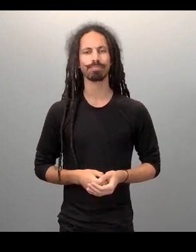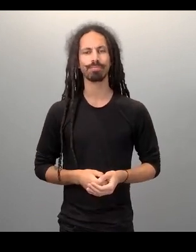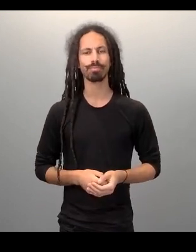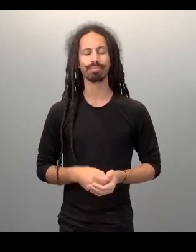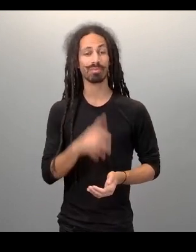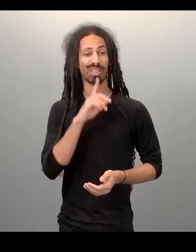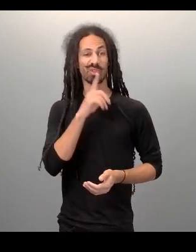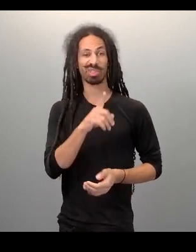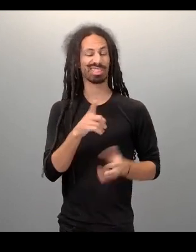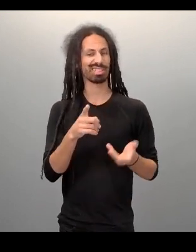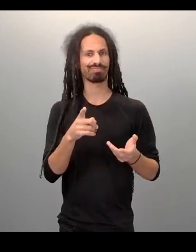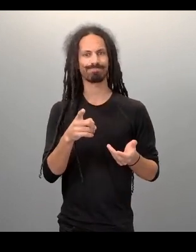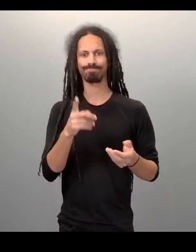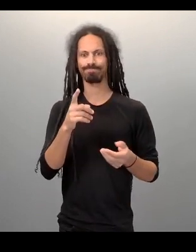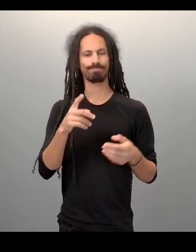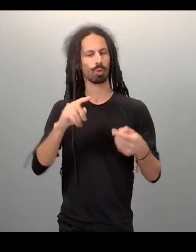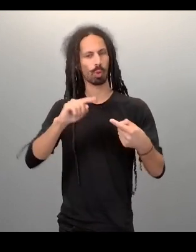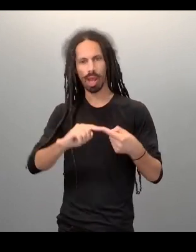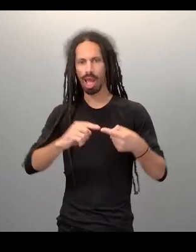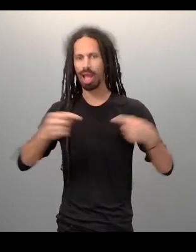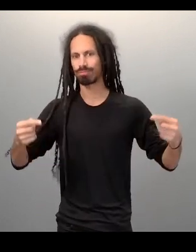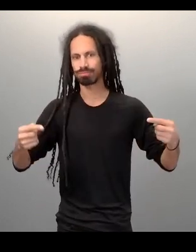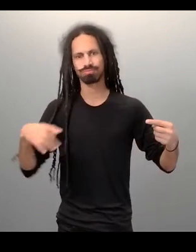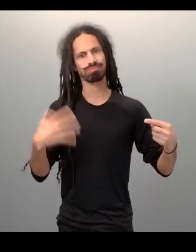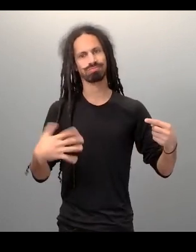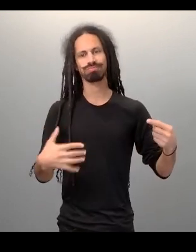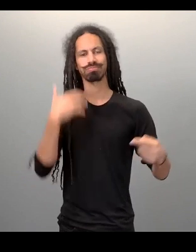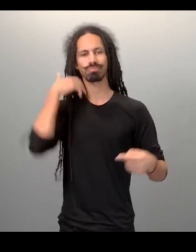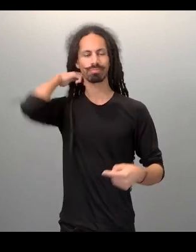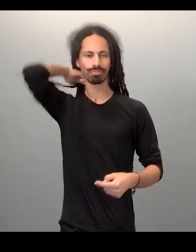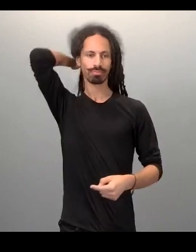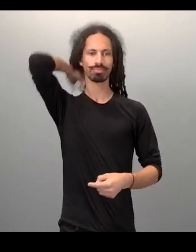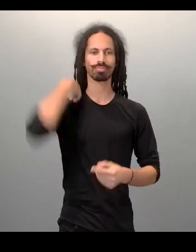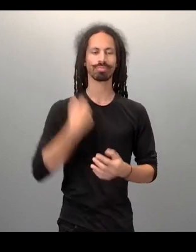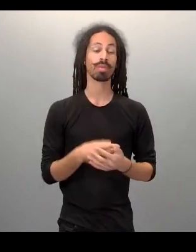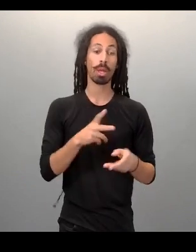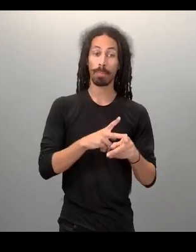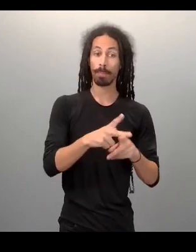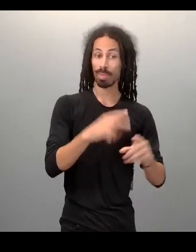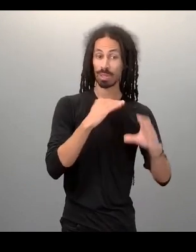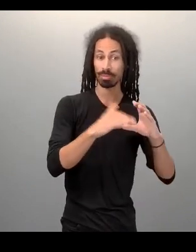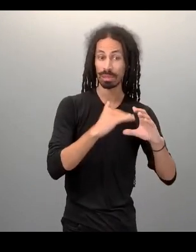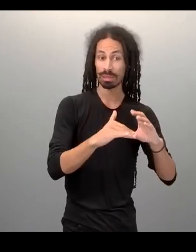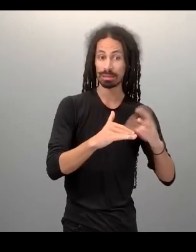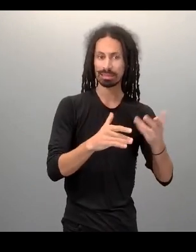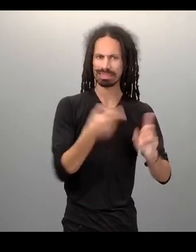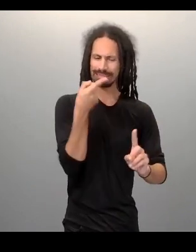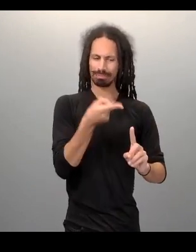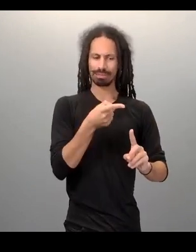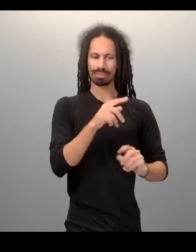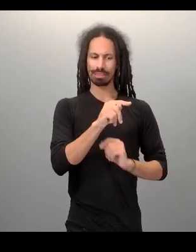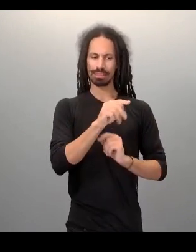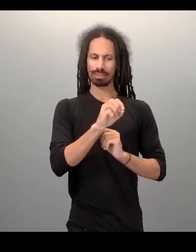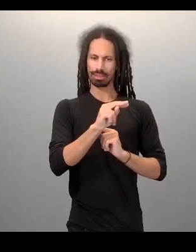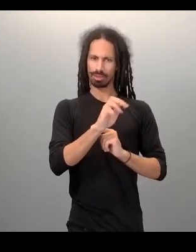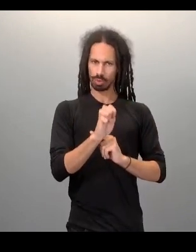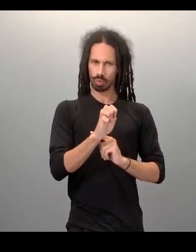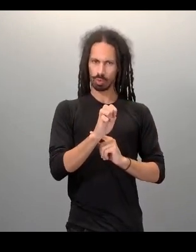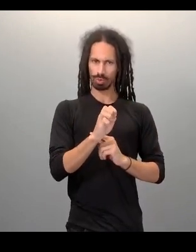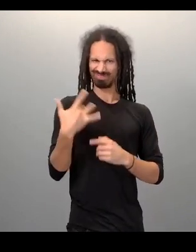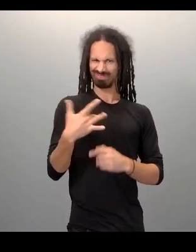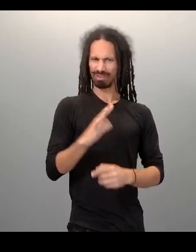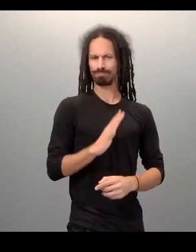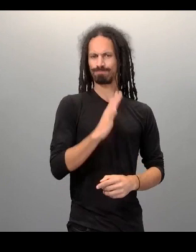complete opposites. So a professional email has a specific tone. Often it's formal in